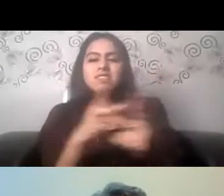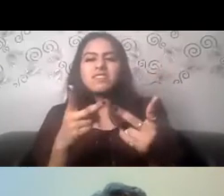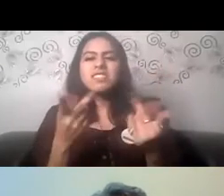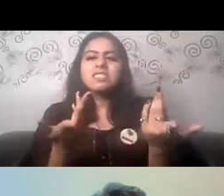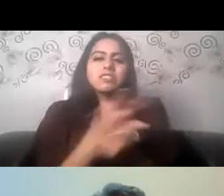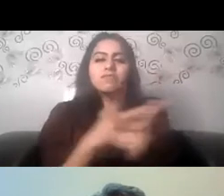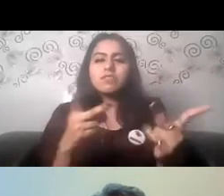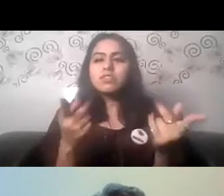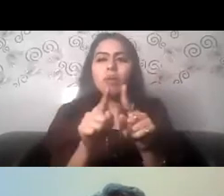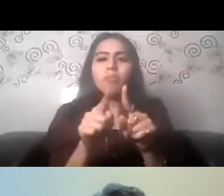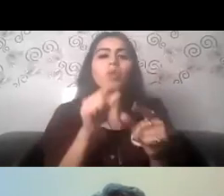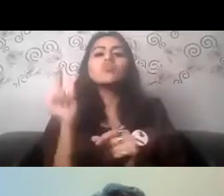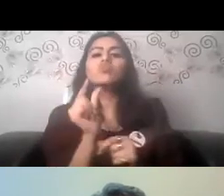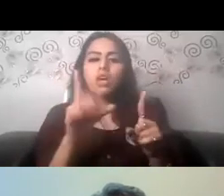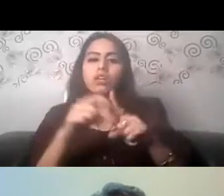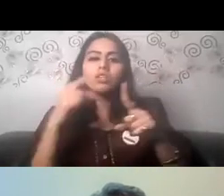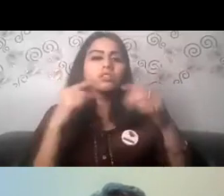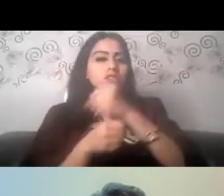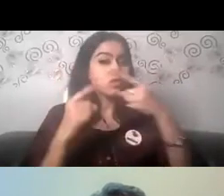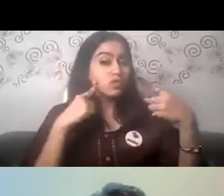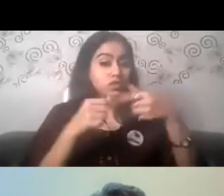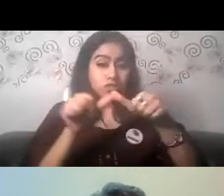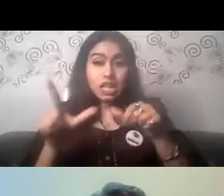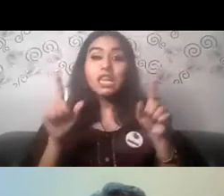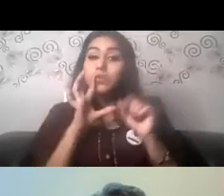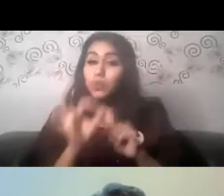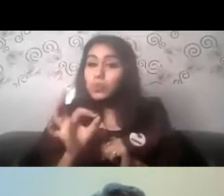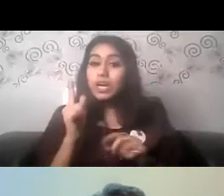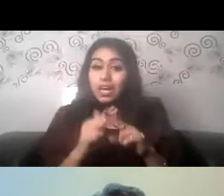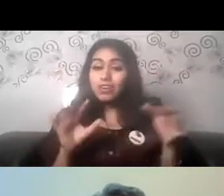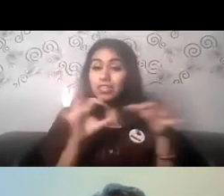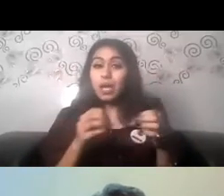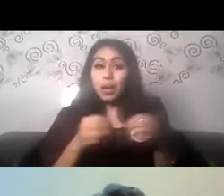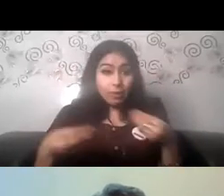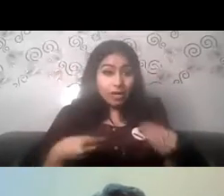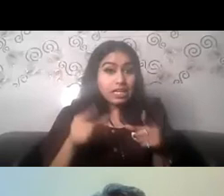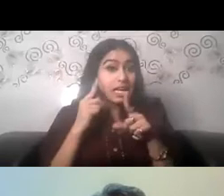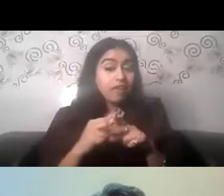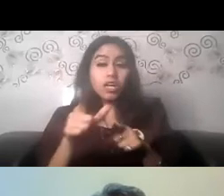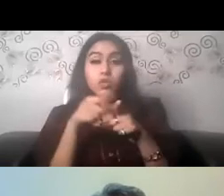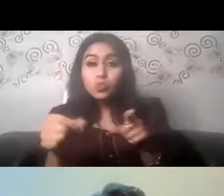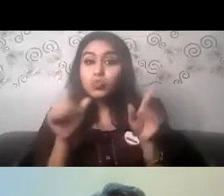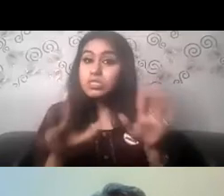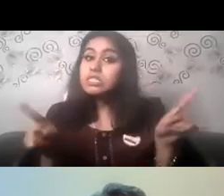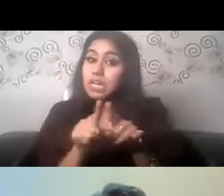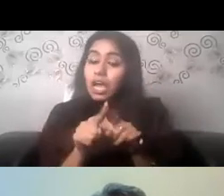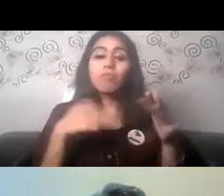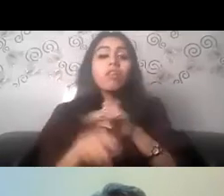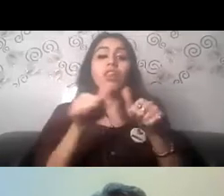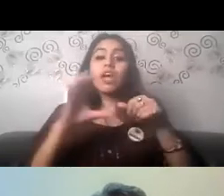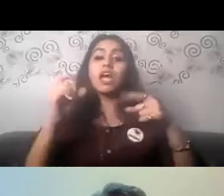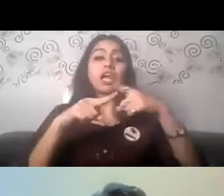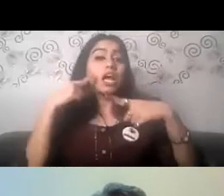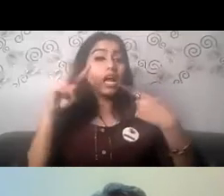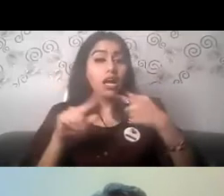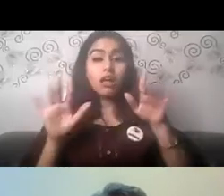So when it comes to businesses, it's really, really important to make sure that you do things in a proactive way rather